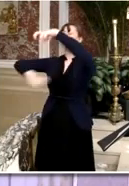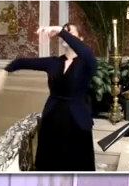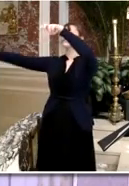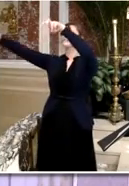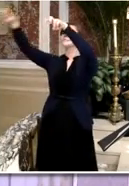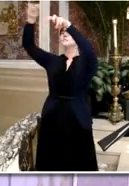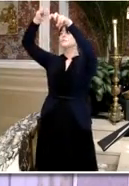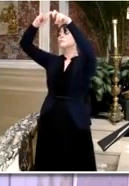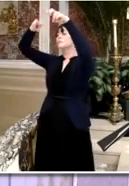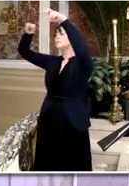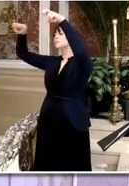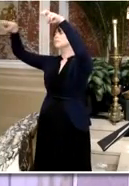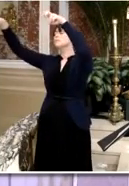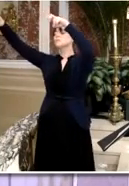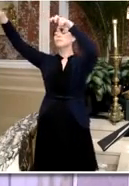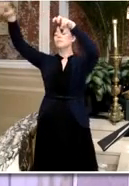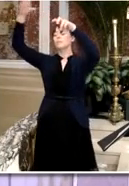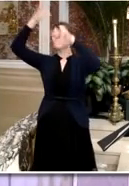right hand of the